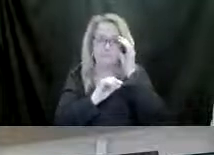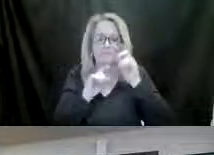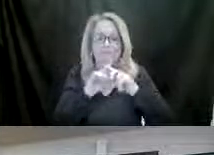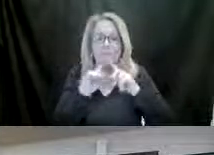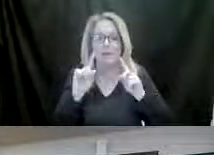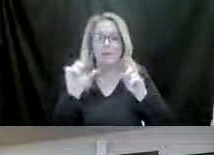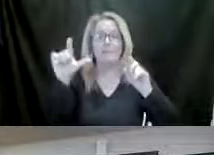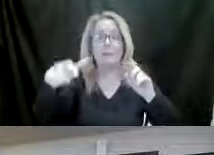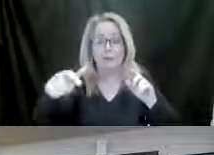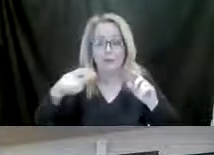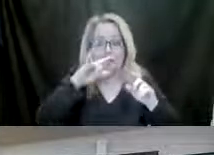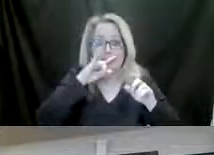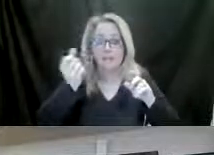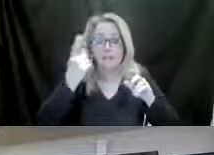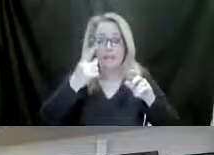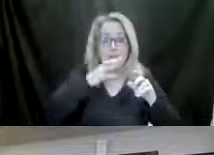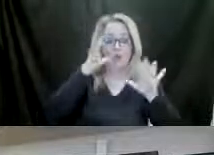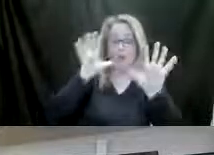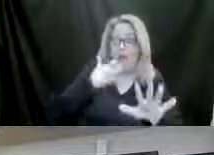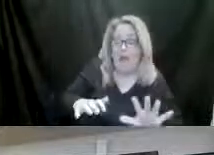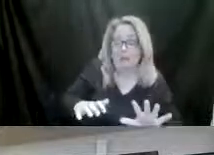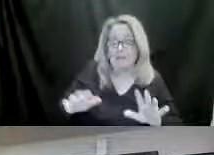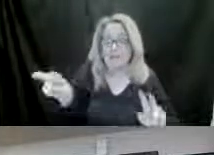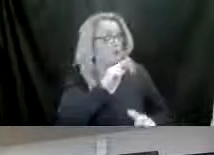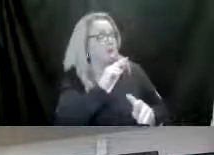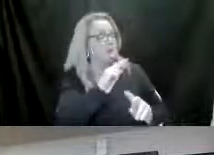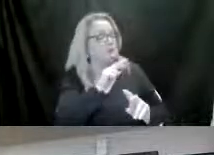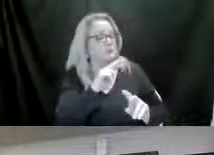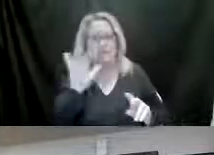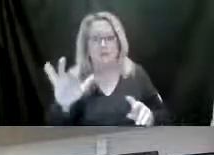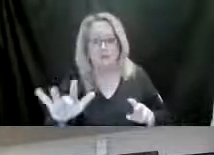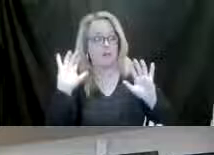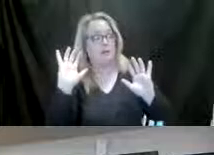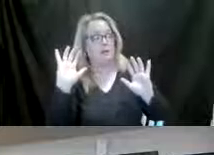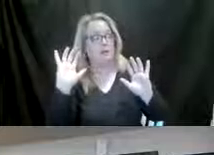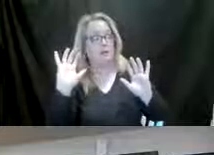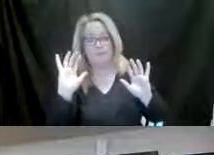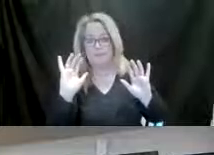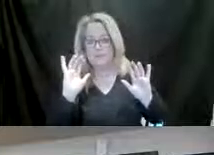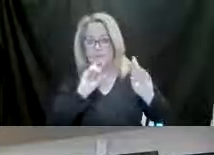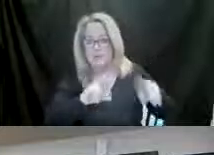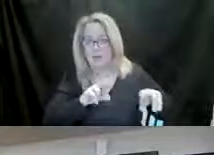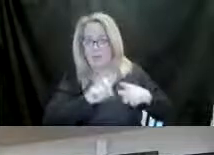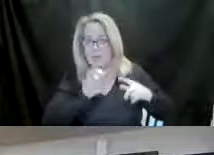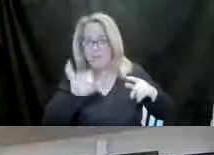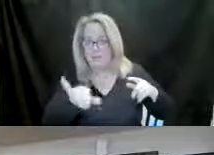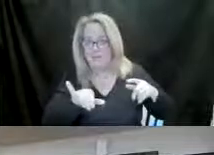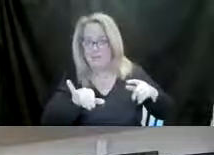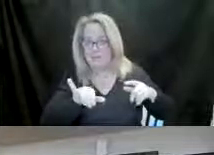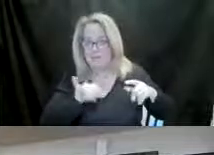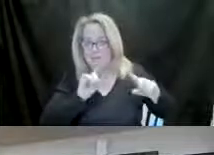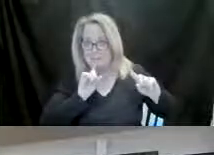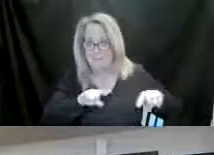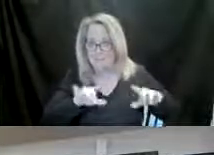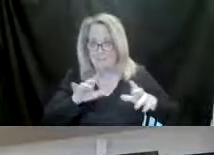hot, that triggers something, that I better not touch that because it could be very painful. Or holding